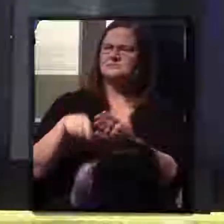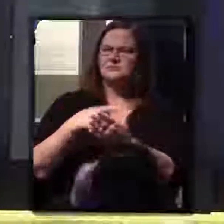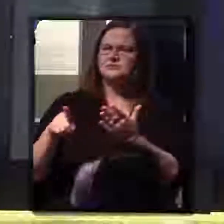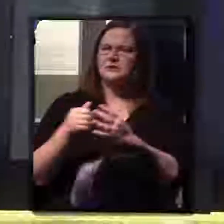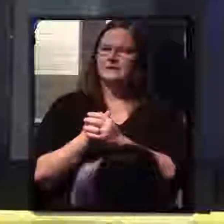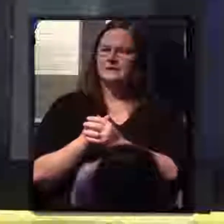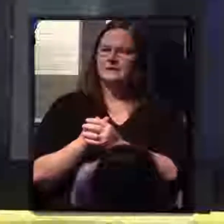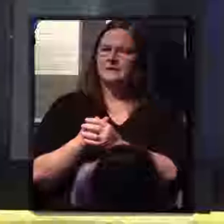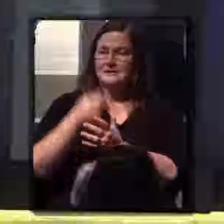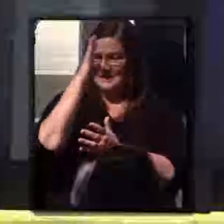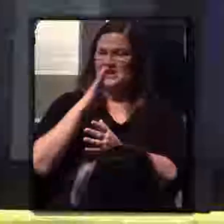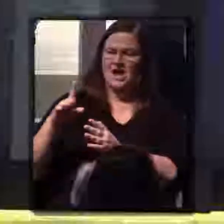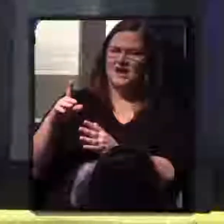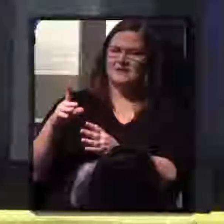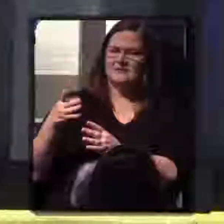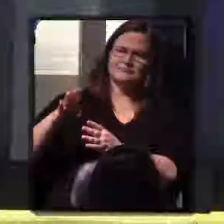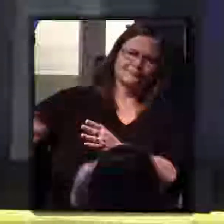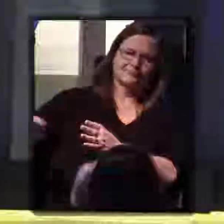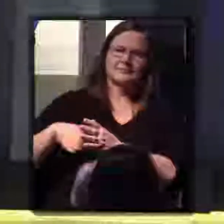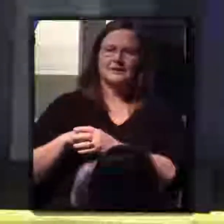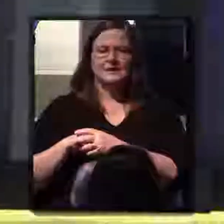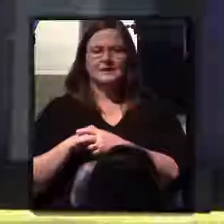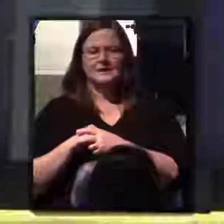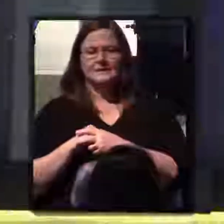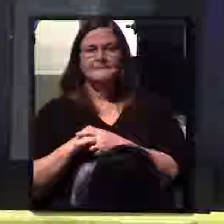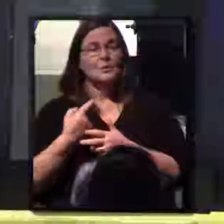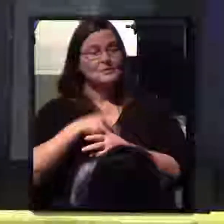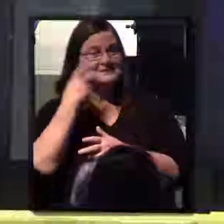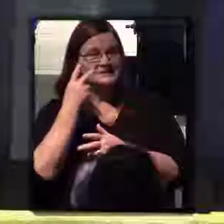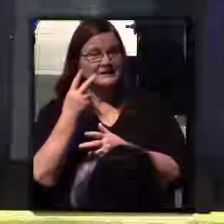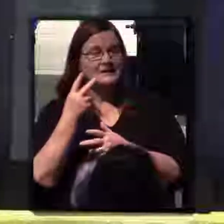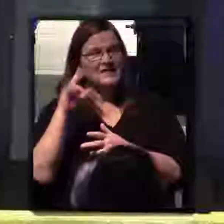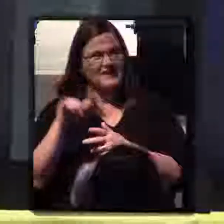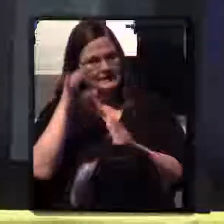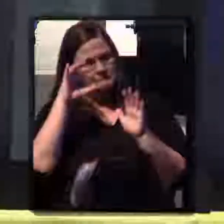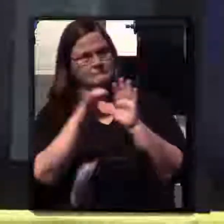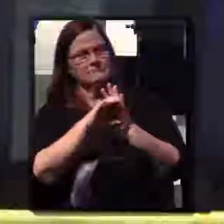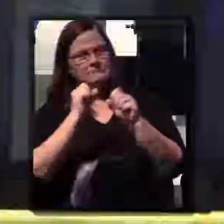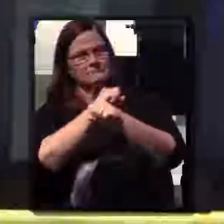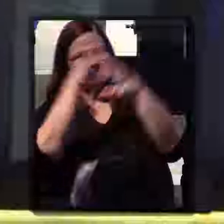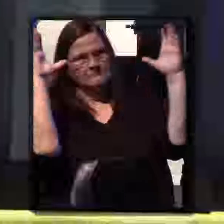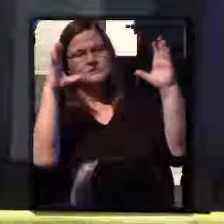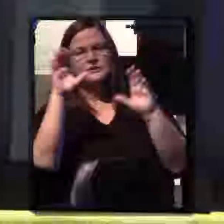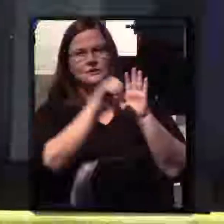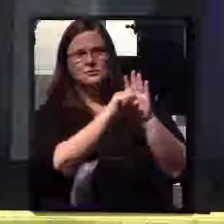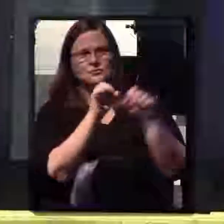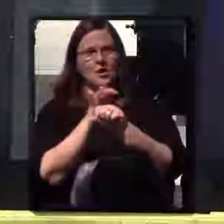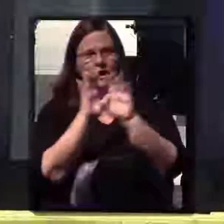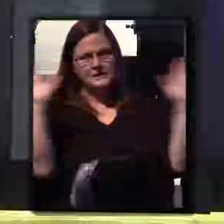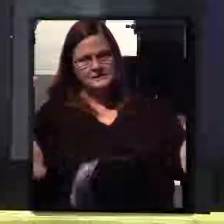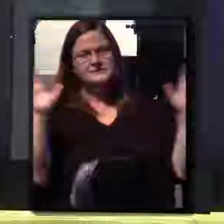stricken, smitten of God, and afflicted. And isn't that exactly the scene that we see